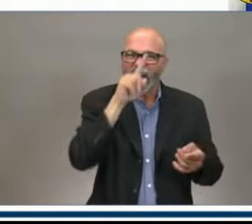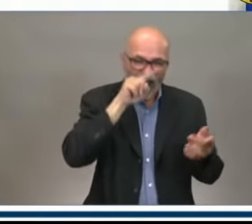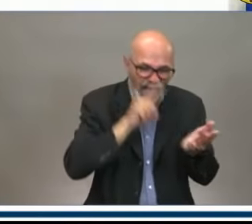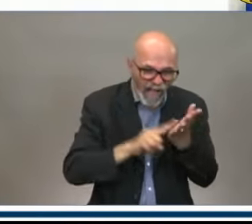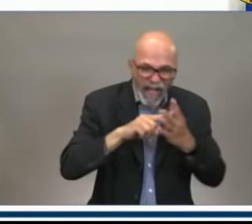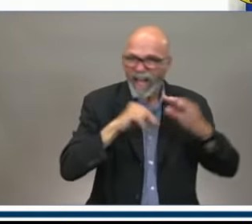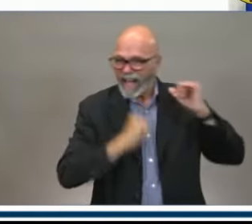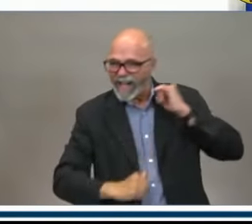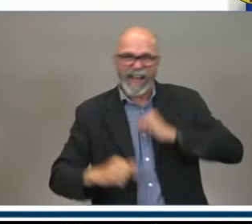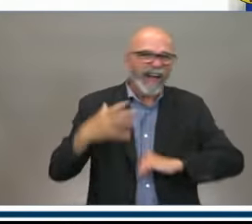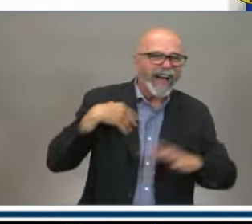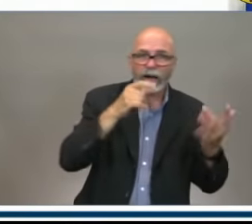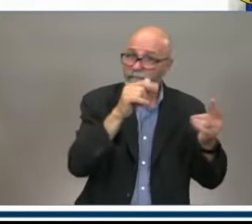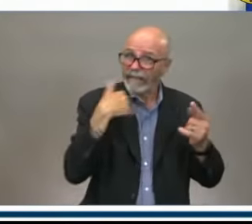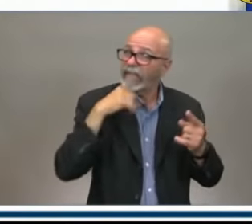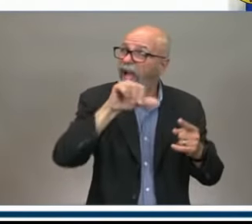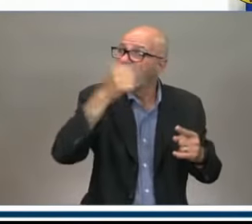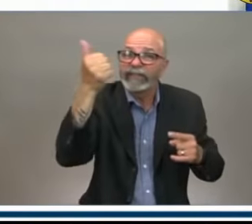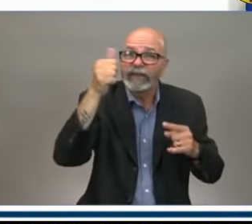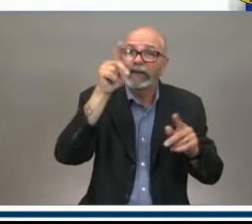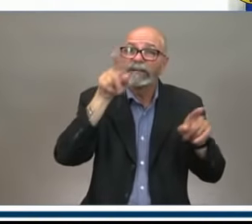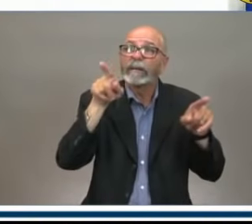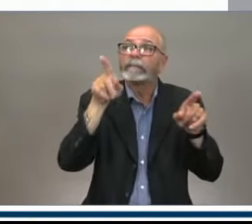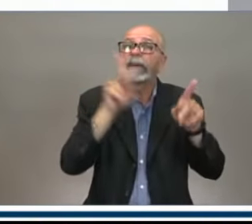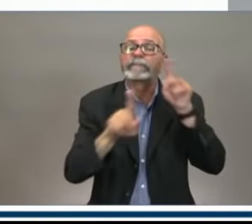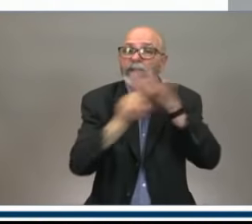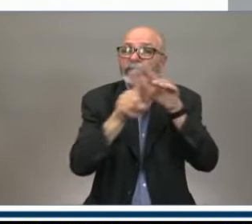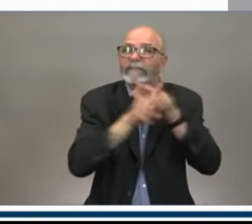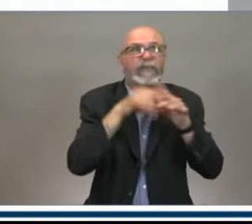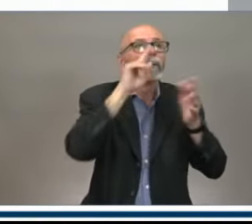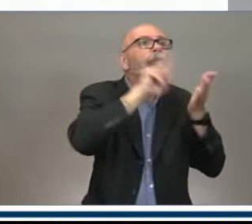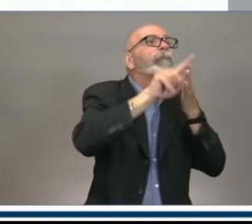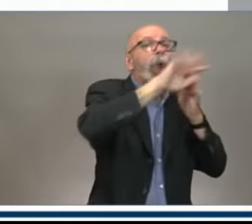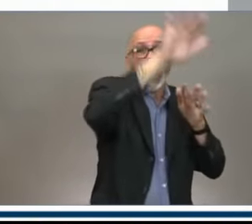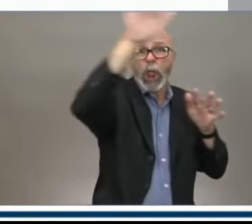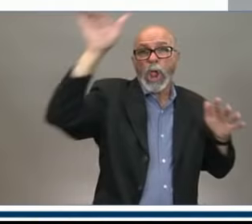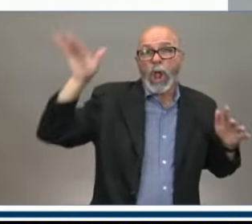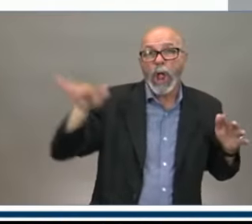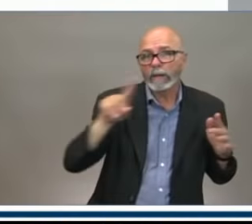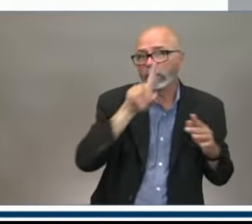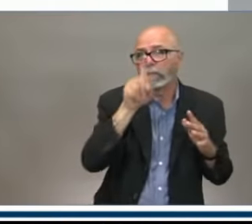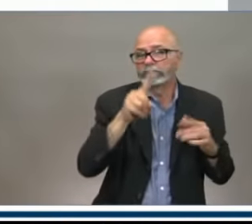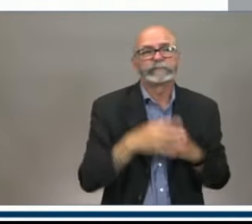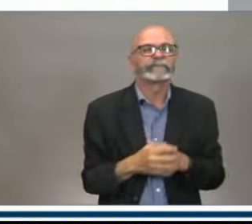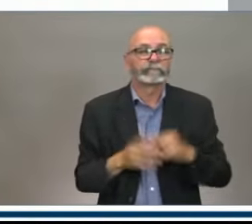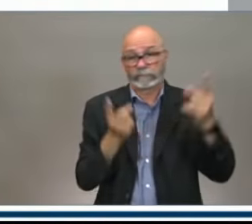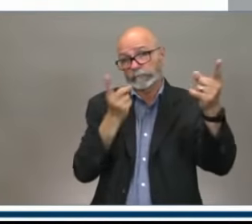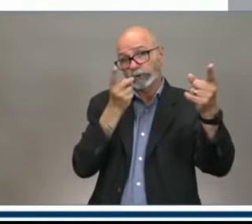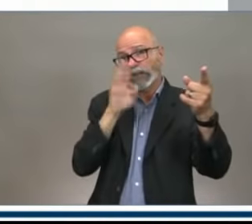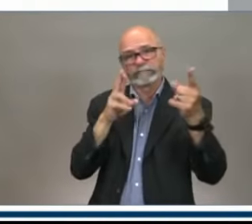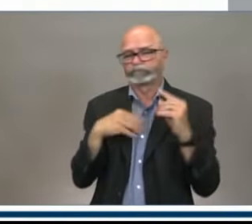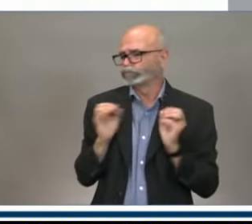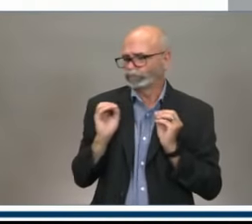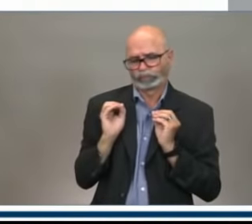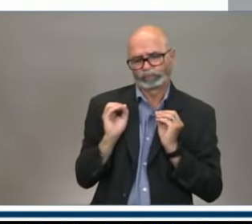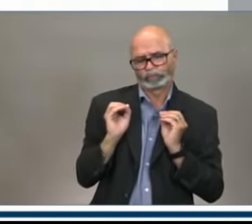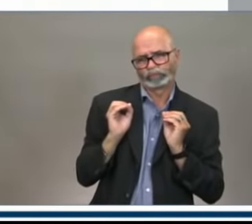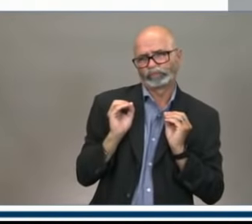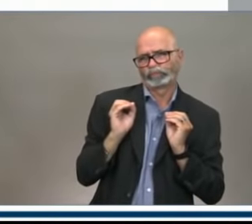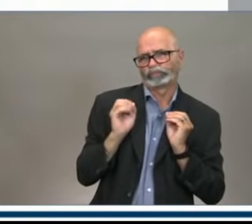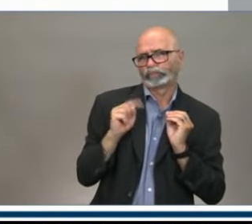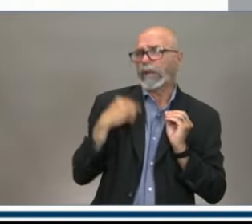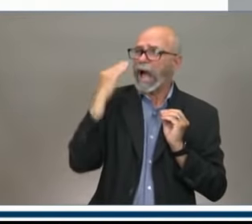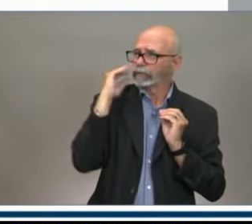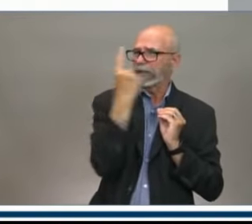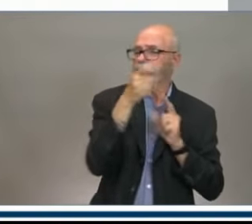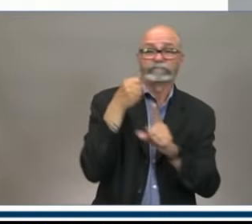are similarly being investigated? None that I'm aware of. I was aware of that one, and I was waiting for the results, but I'm not aware of any other deaths